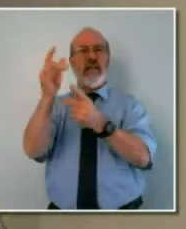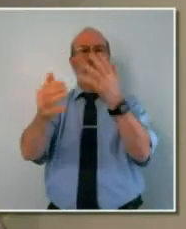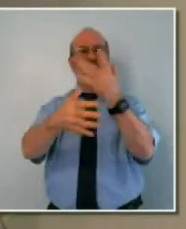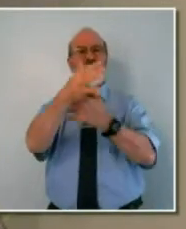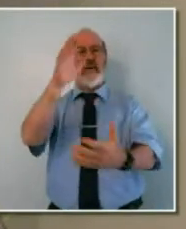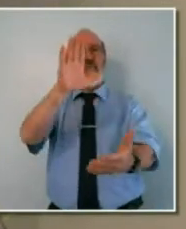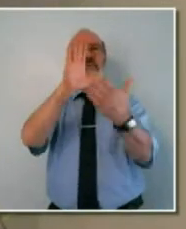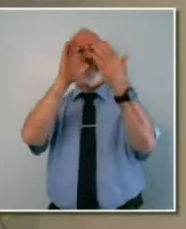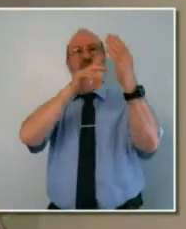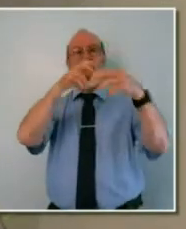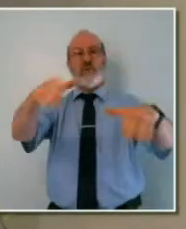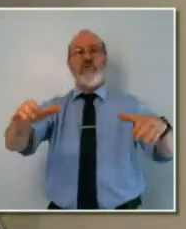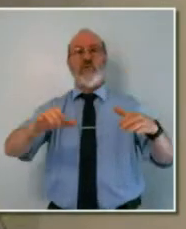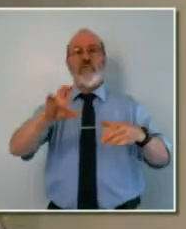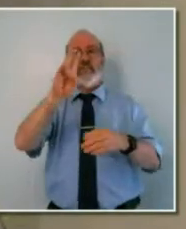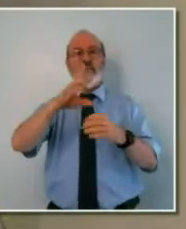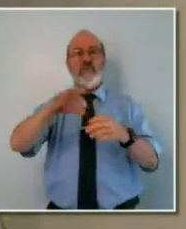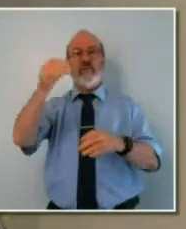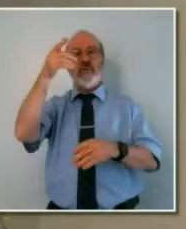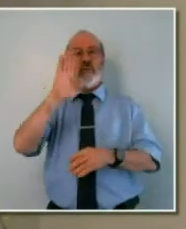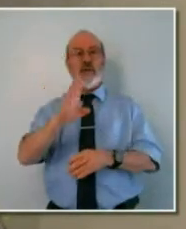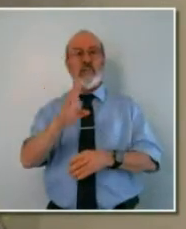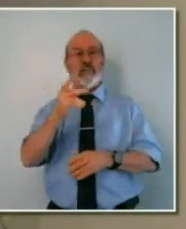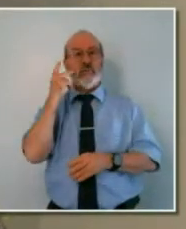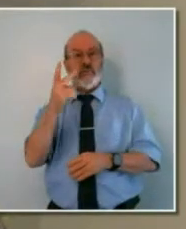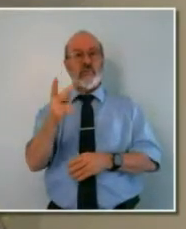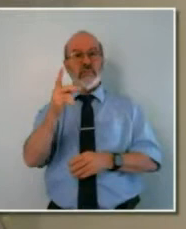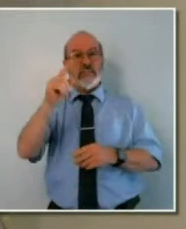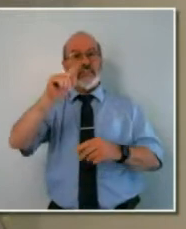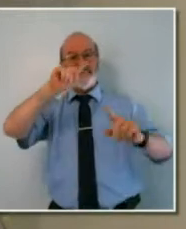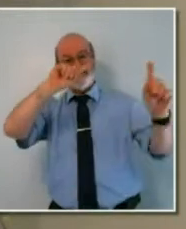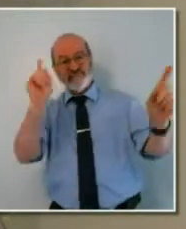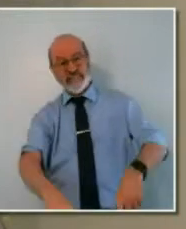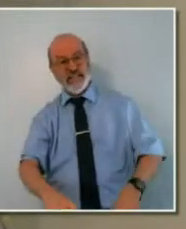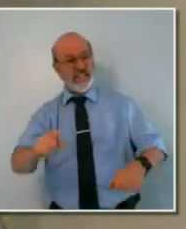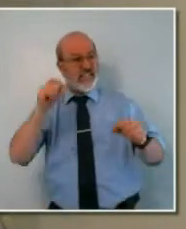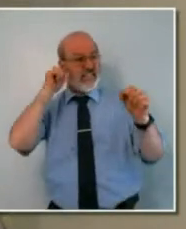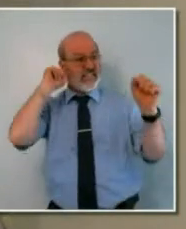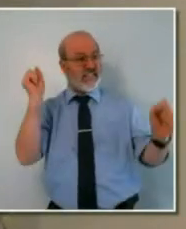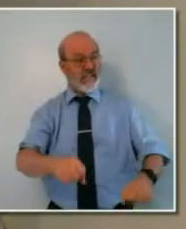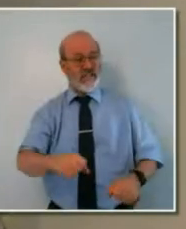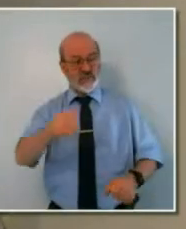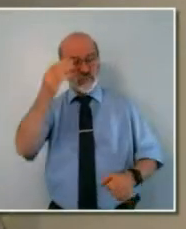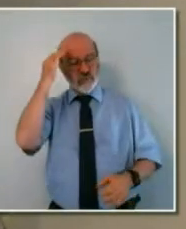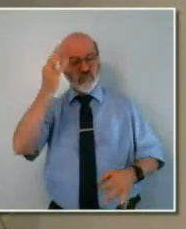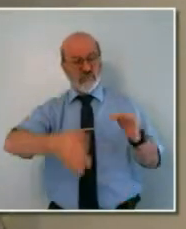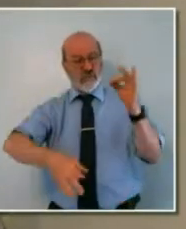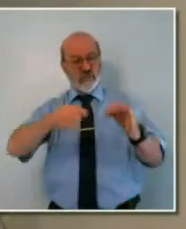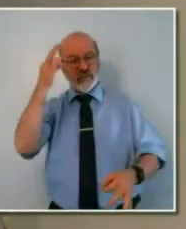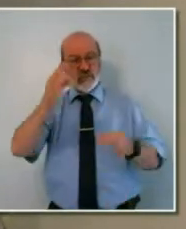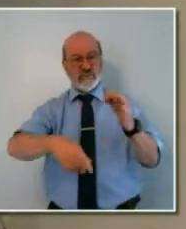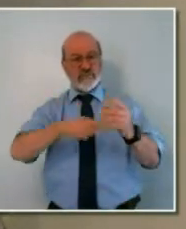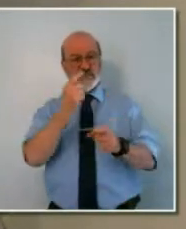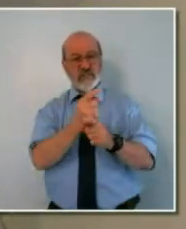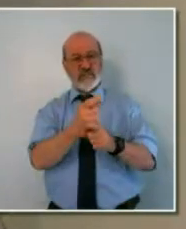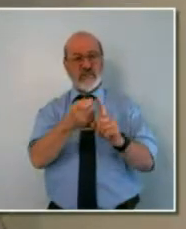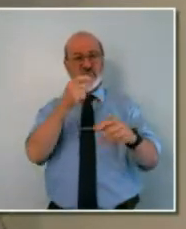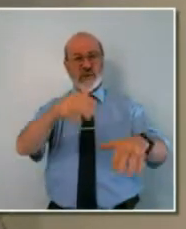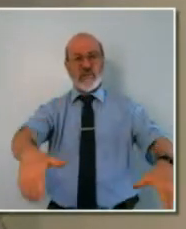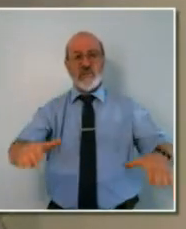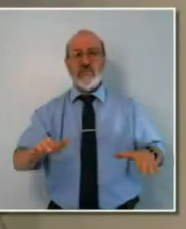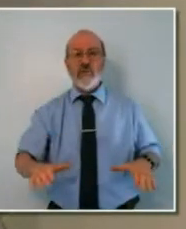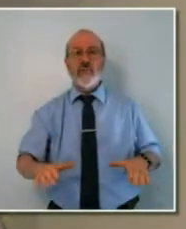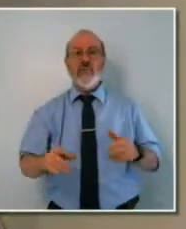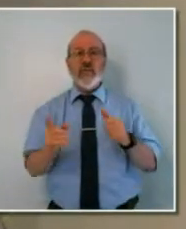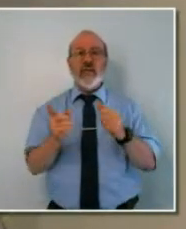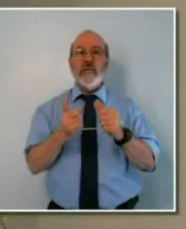which are the seven spirits of God. So we see lightnings and thunders. We do know that judgment and justice proceeds from the throne. But listen to me, the first